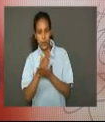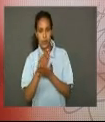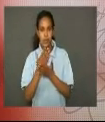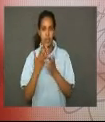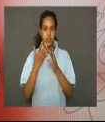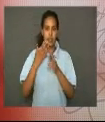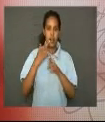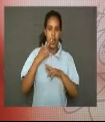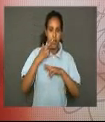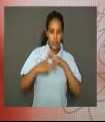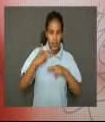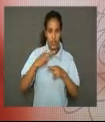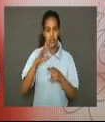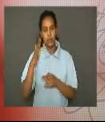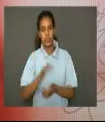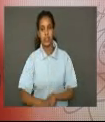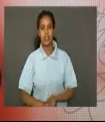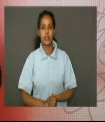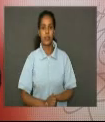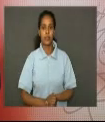reacting species.